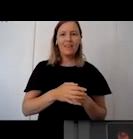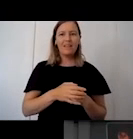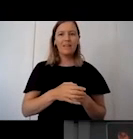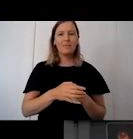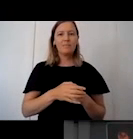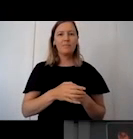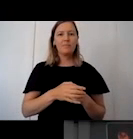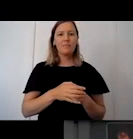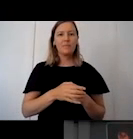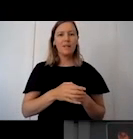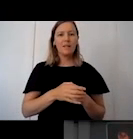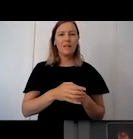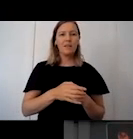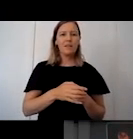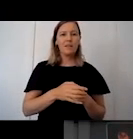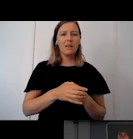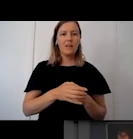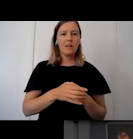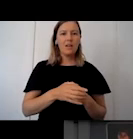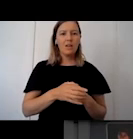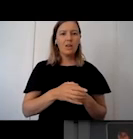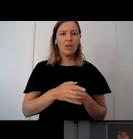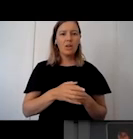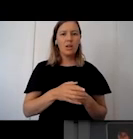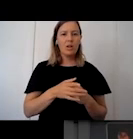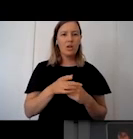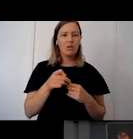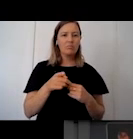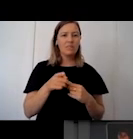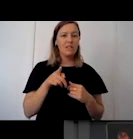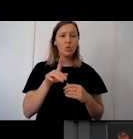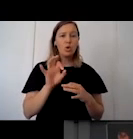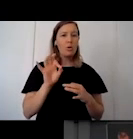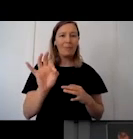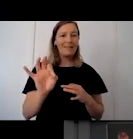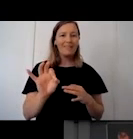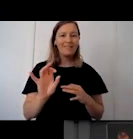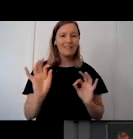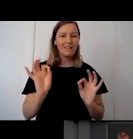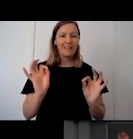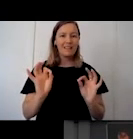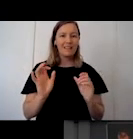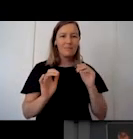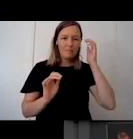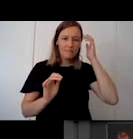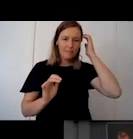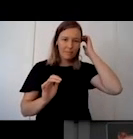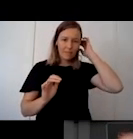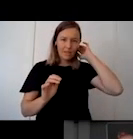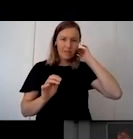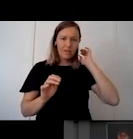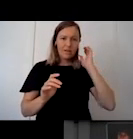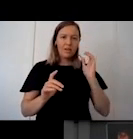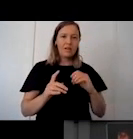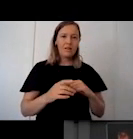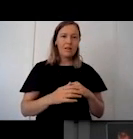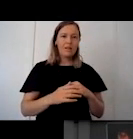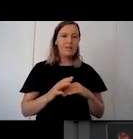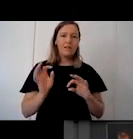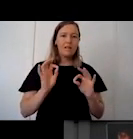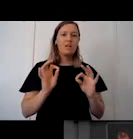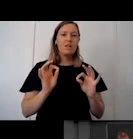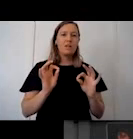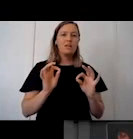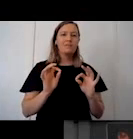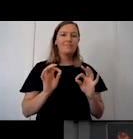also generating your own story in its entirety. As a couple of you know from the last time I had the privilege of